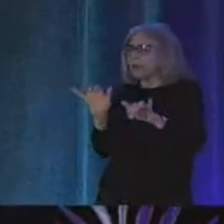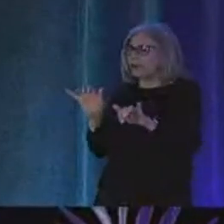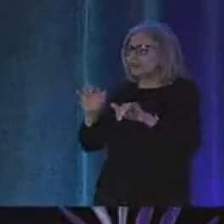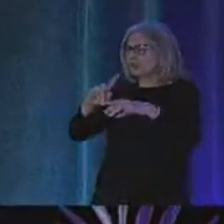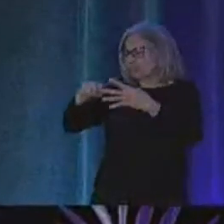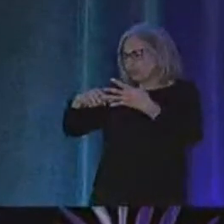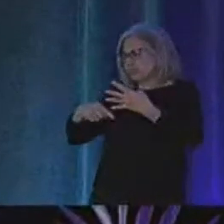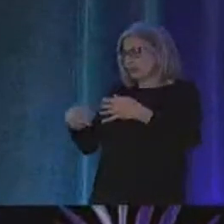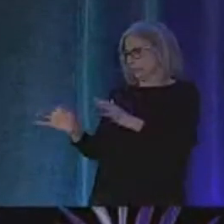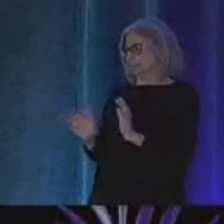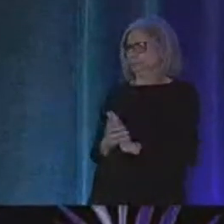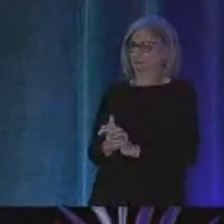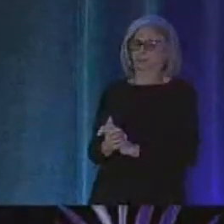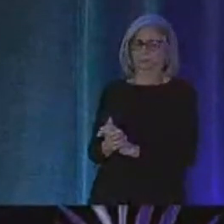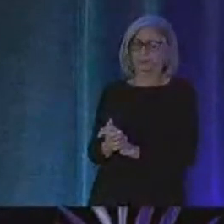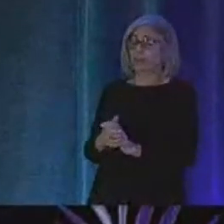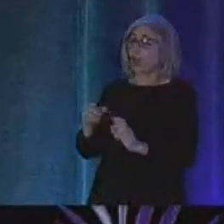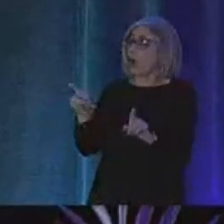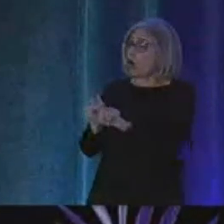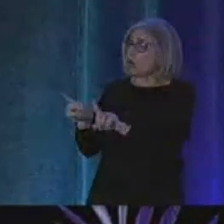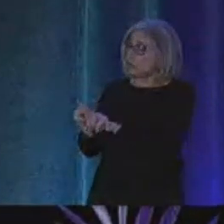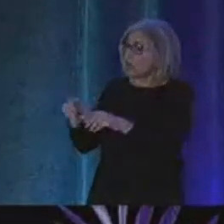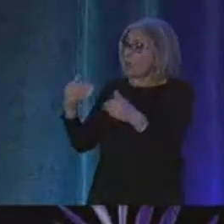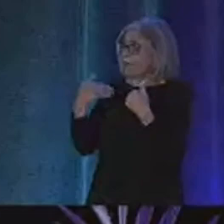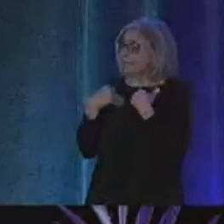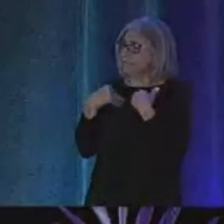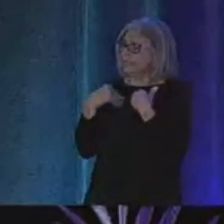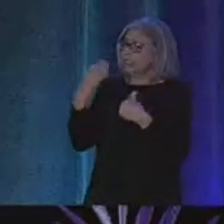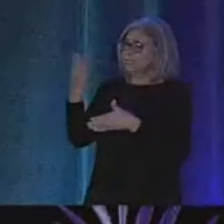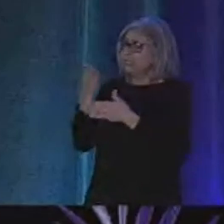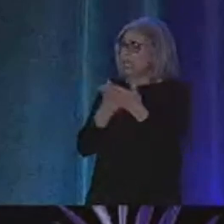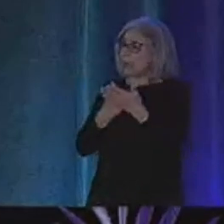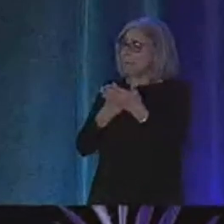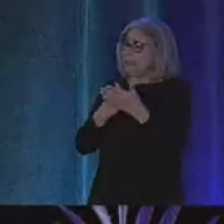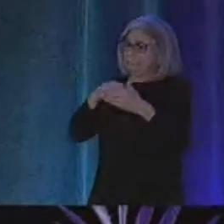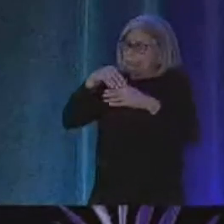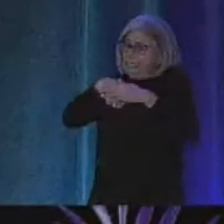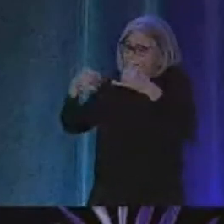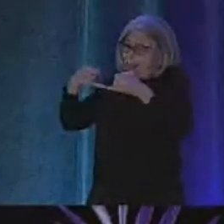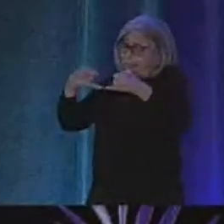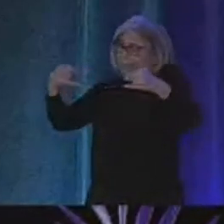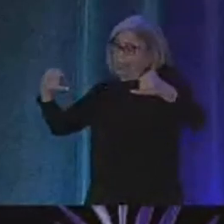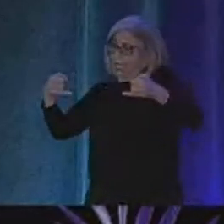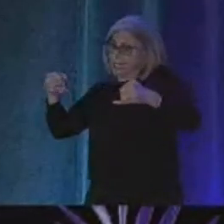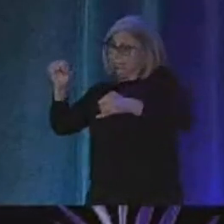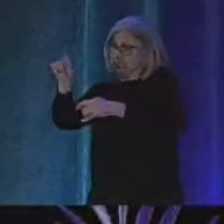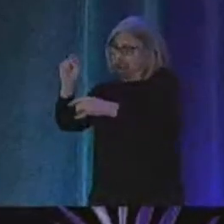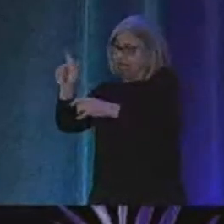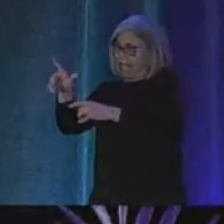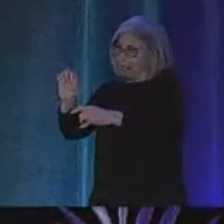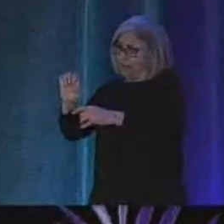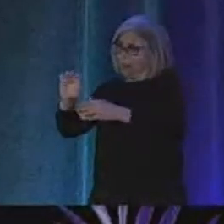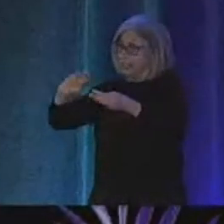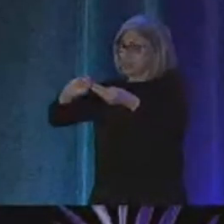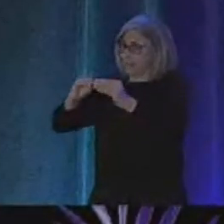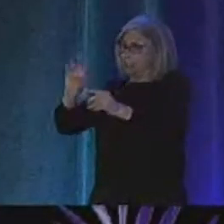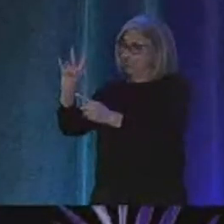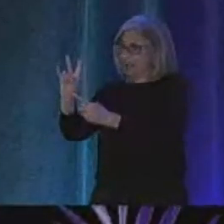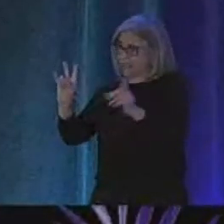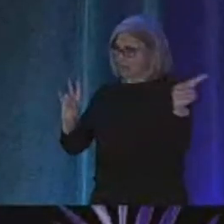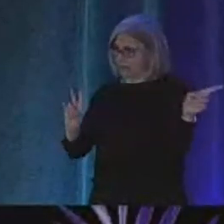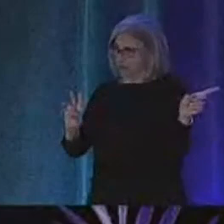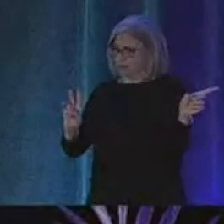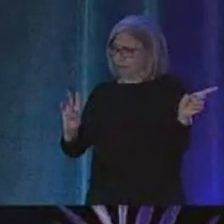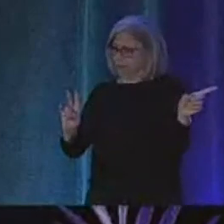etc. I've also got some inline styling happening on line 7. But another